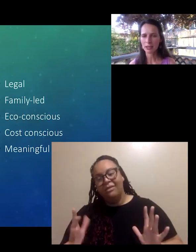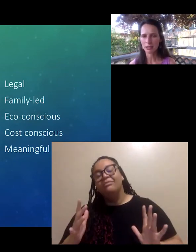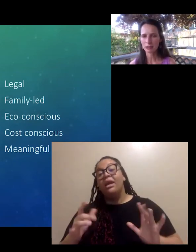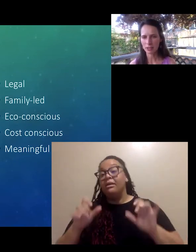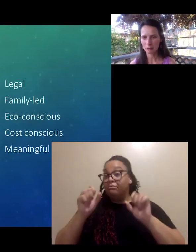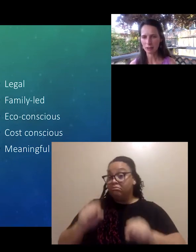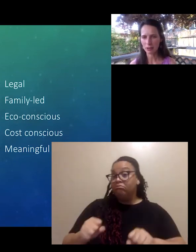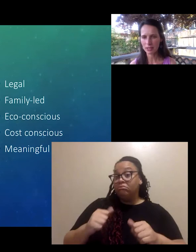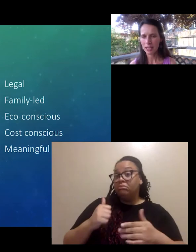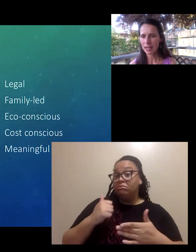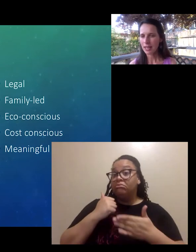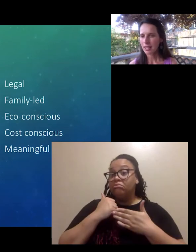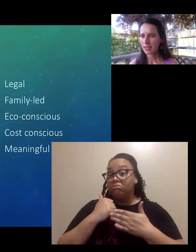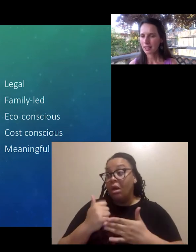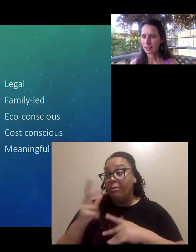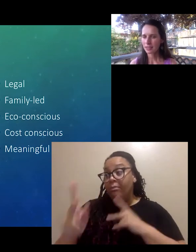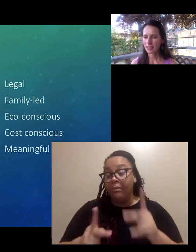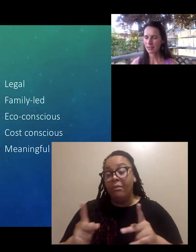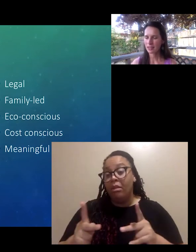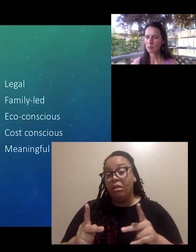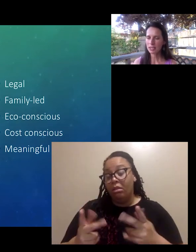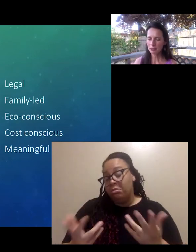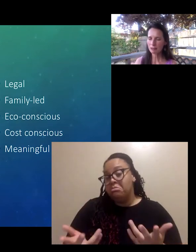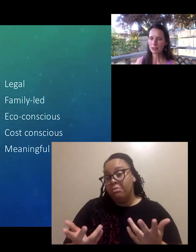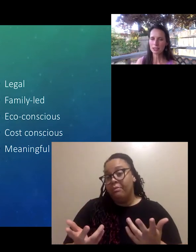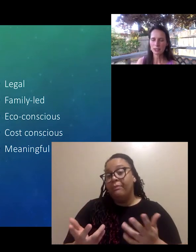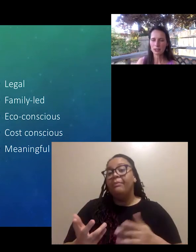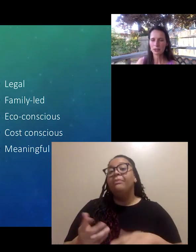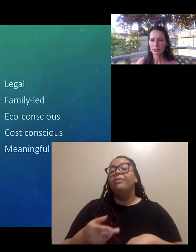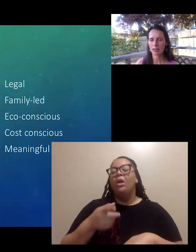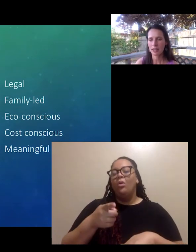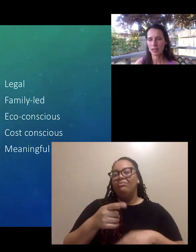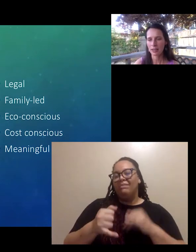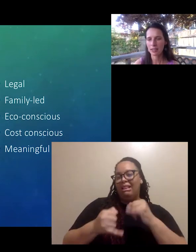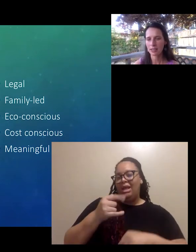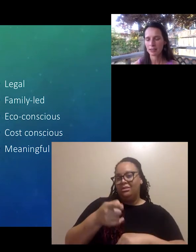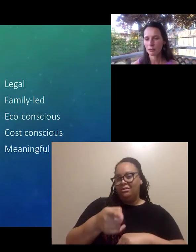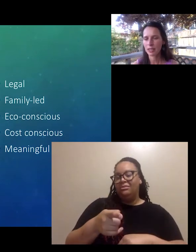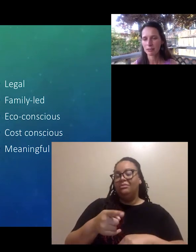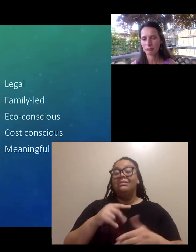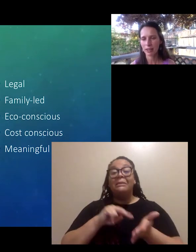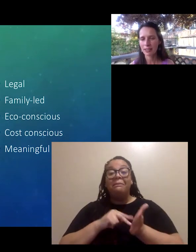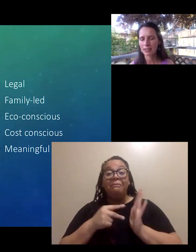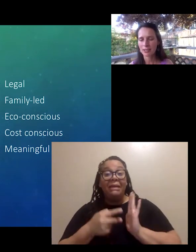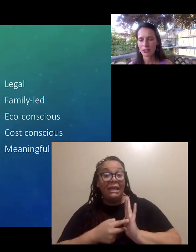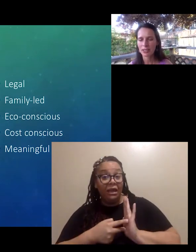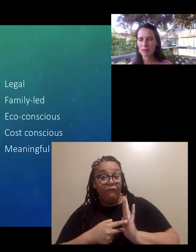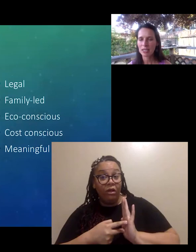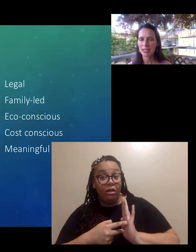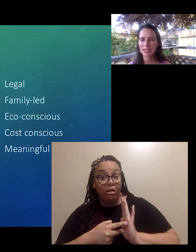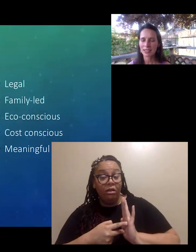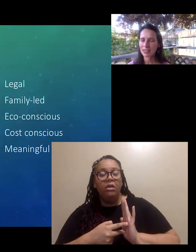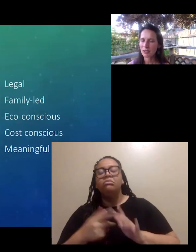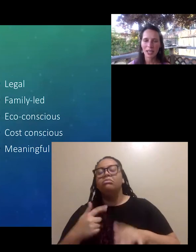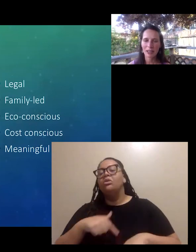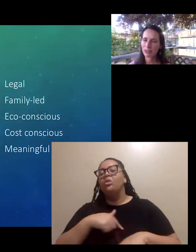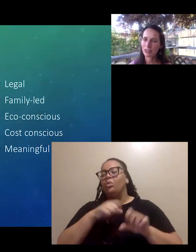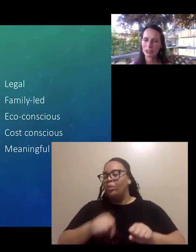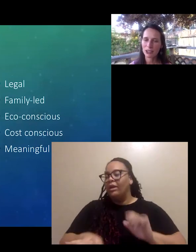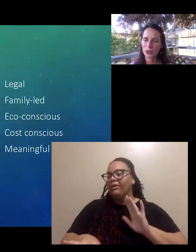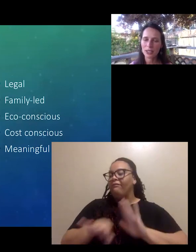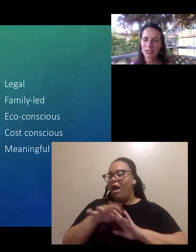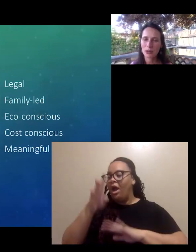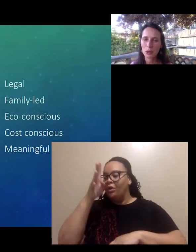really helpful thing to do for some folks and, and the meaningfulness, you know, I, I think that we can find and create meaning in, in